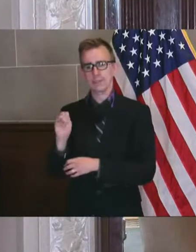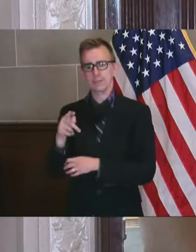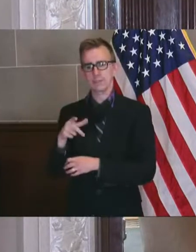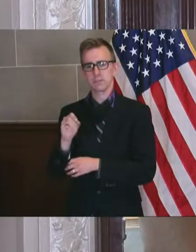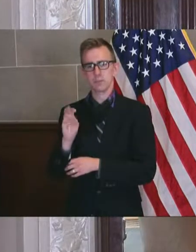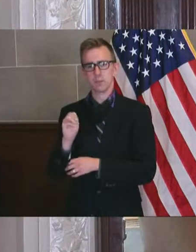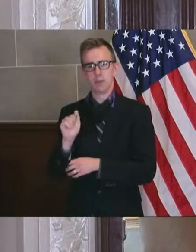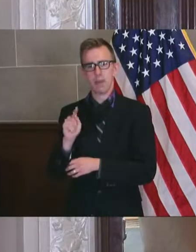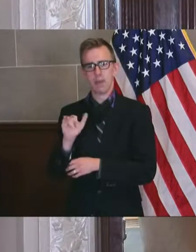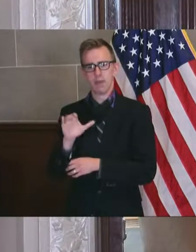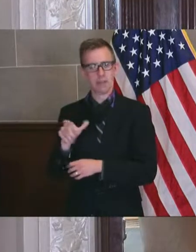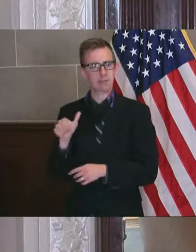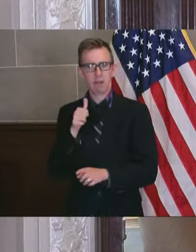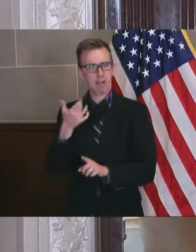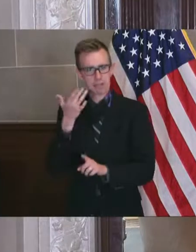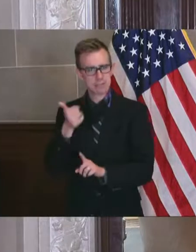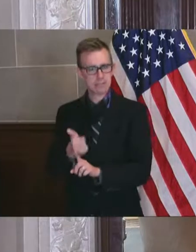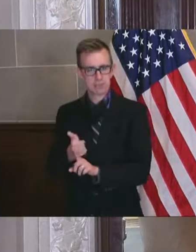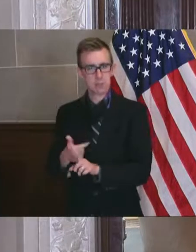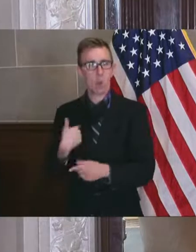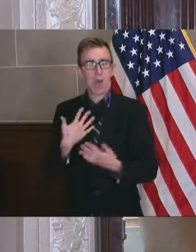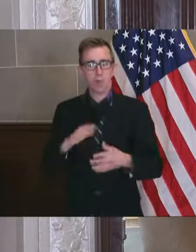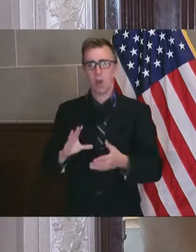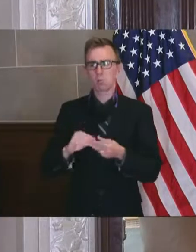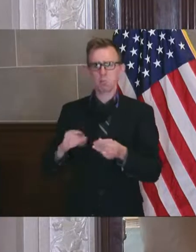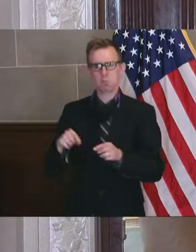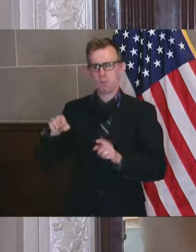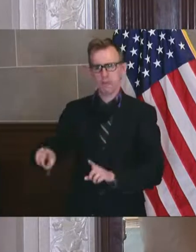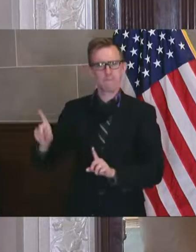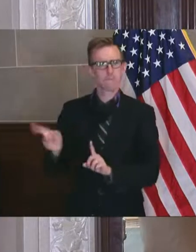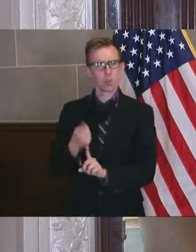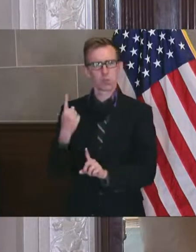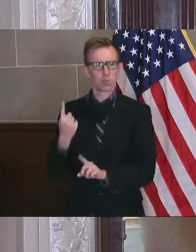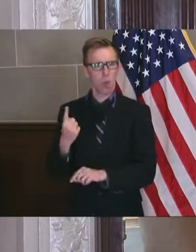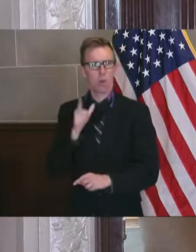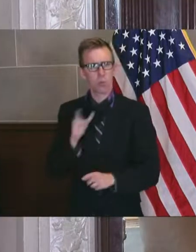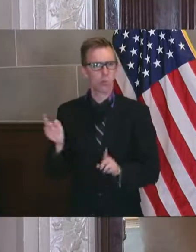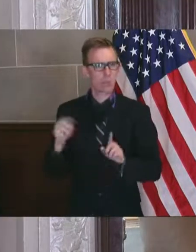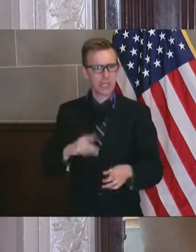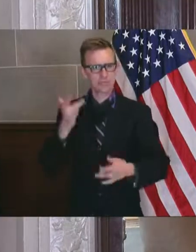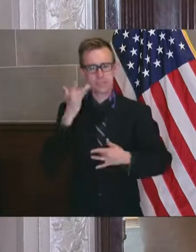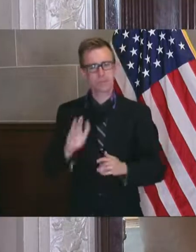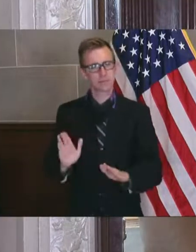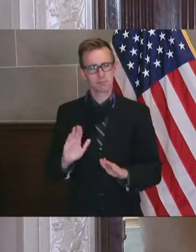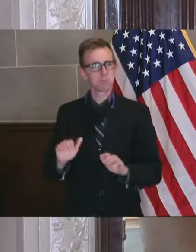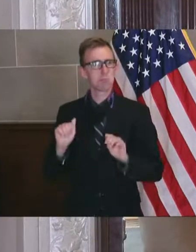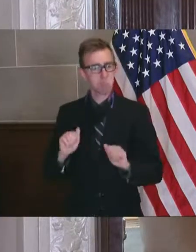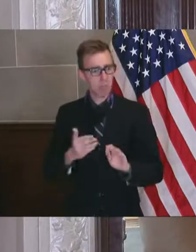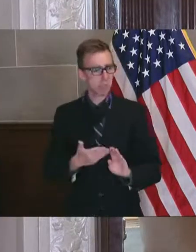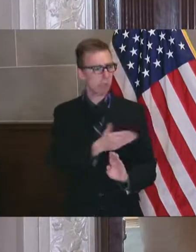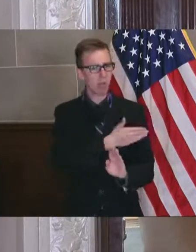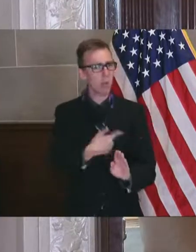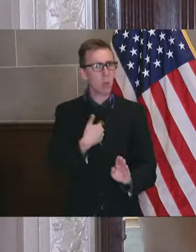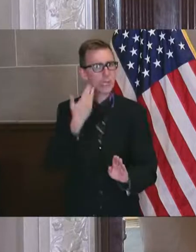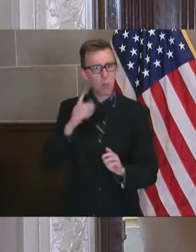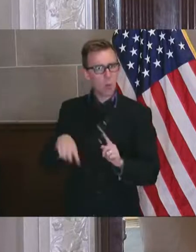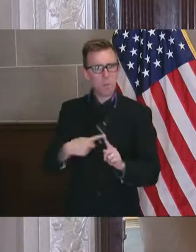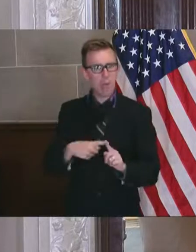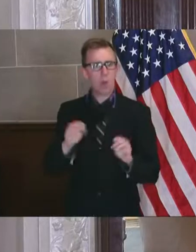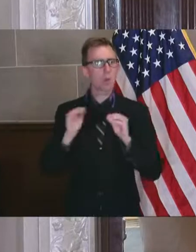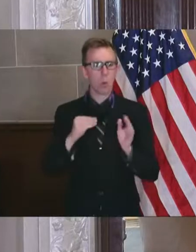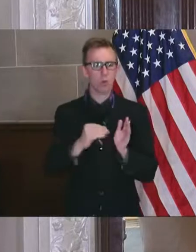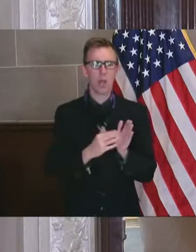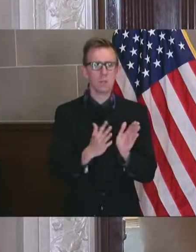to represent to you that we absolutely know this was the very first patient. It's the very first reportable patient. But I just want to clarify